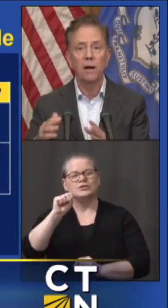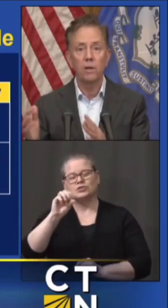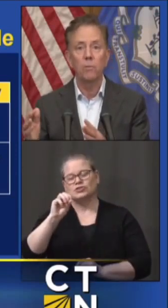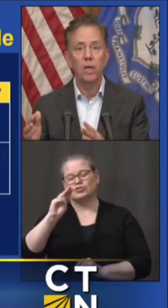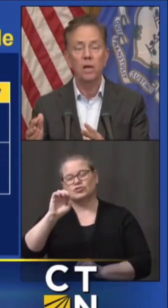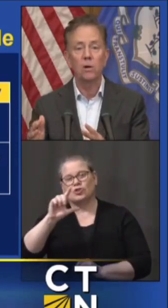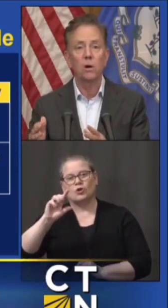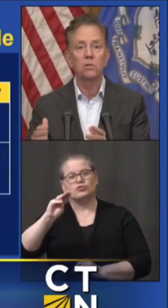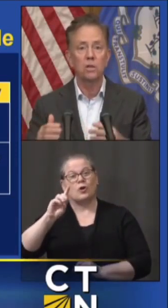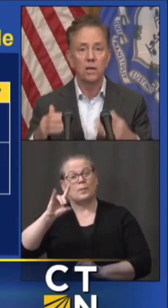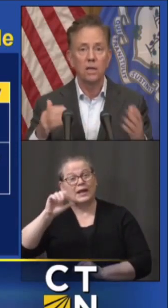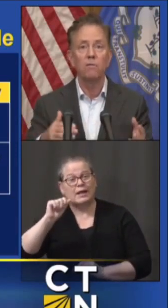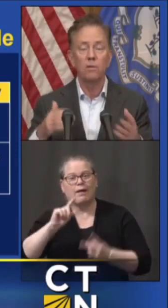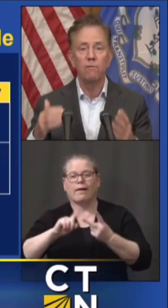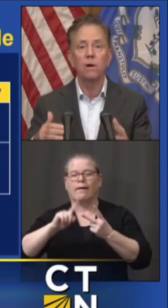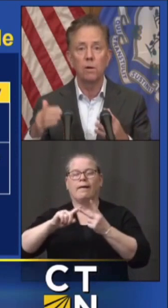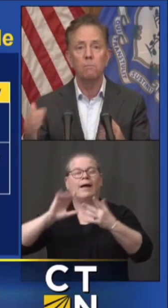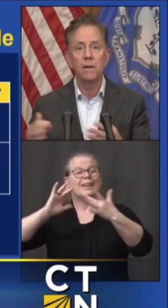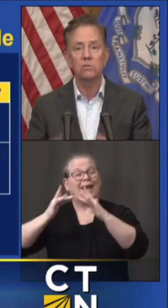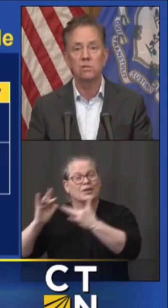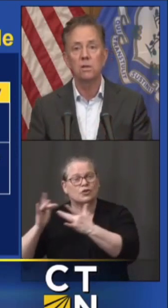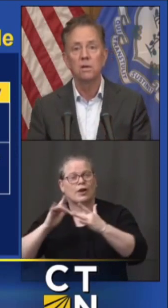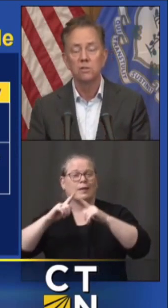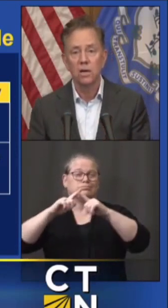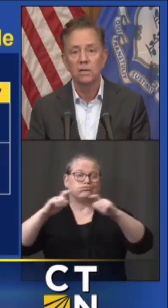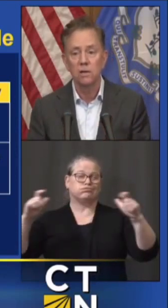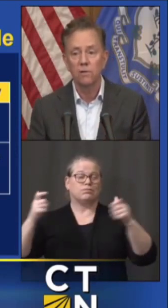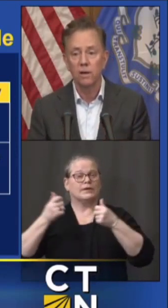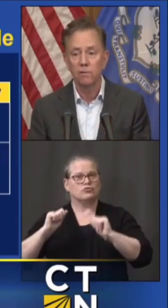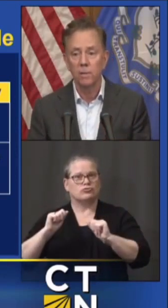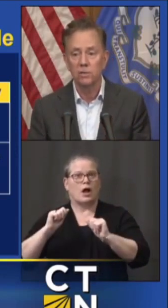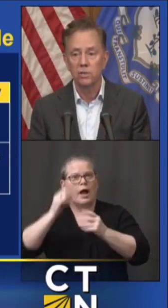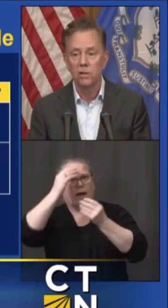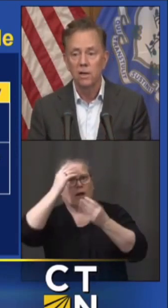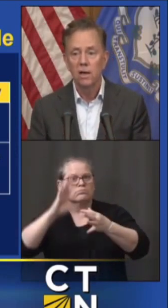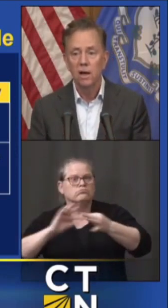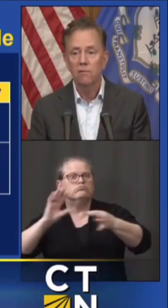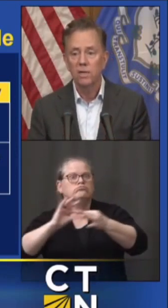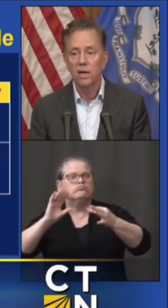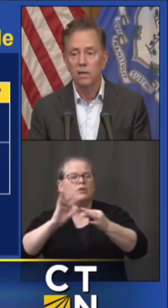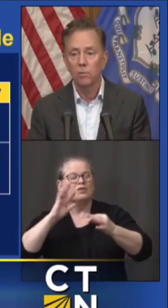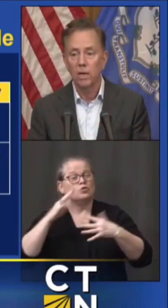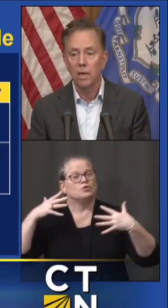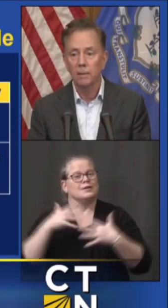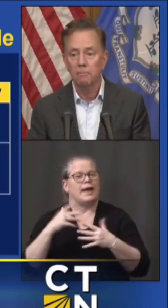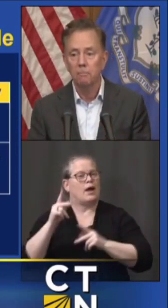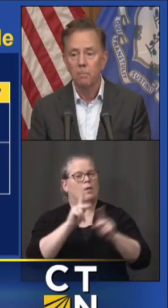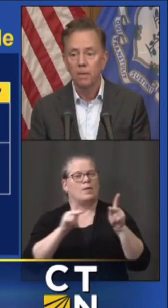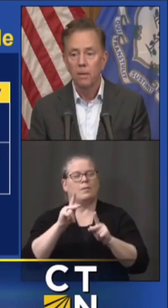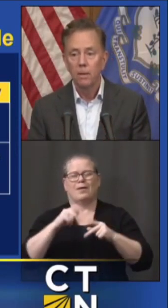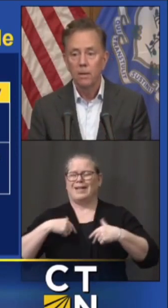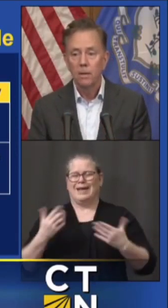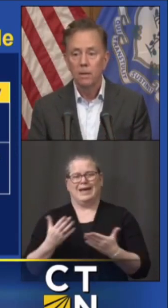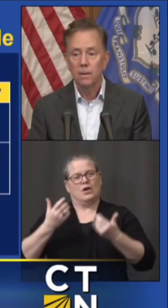we're doing everything we can on our side to give you the very best scientific information every day that we can.